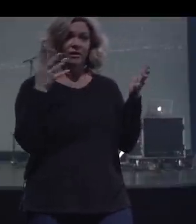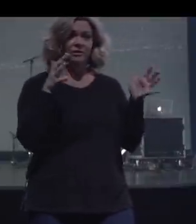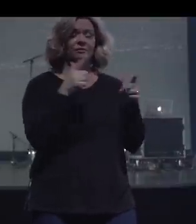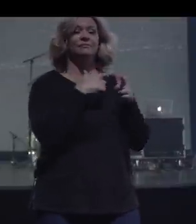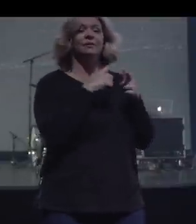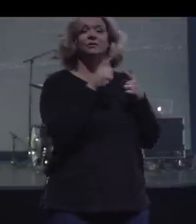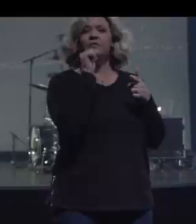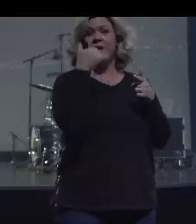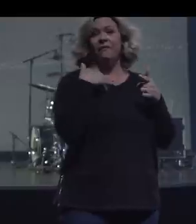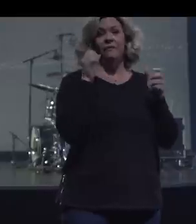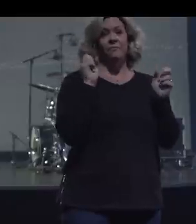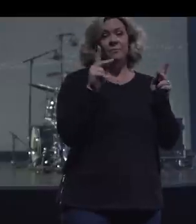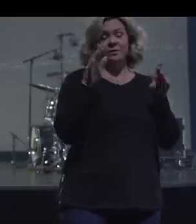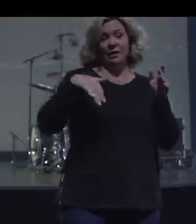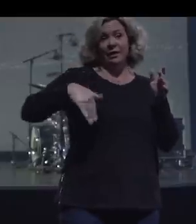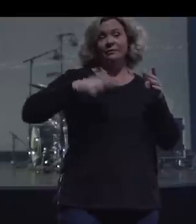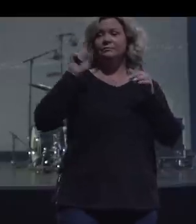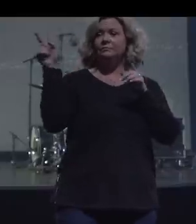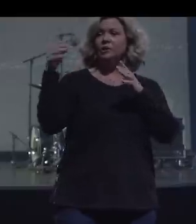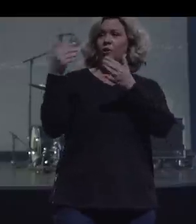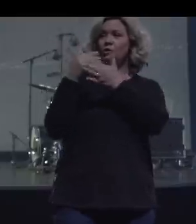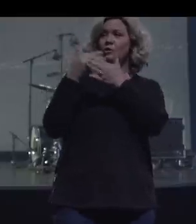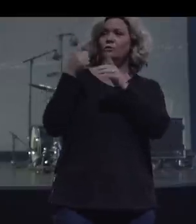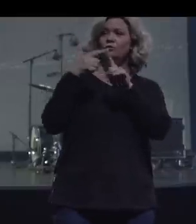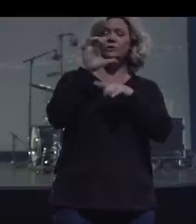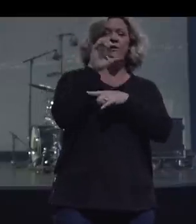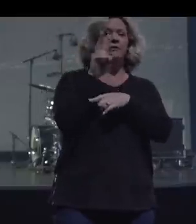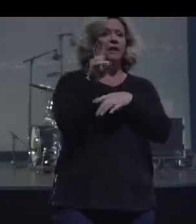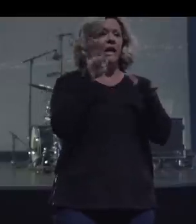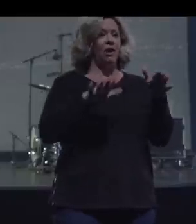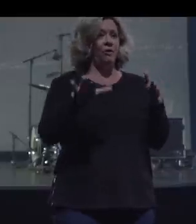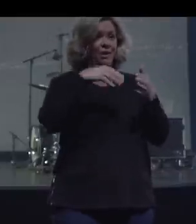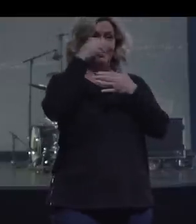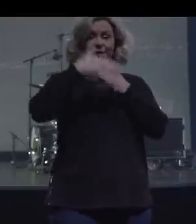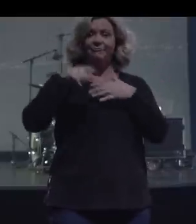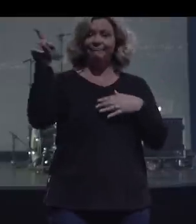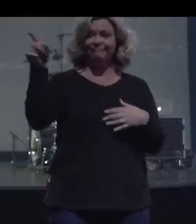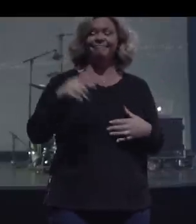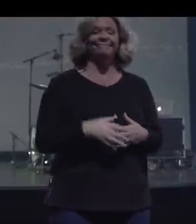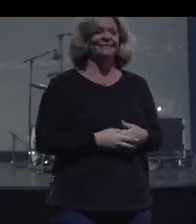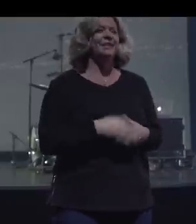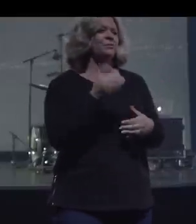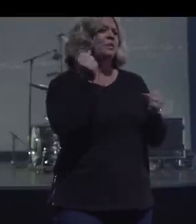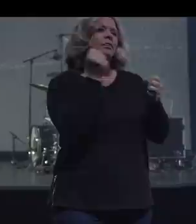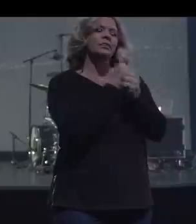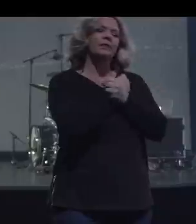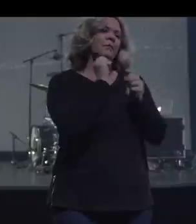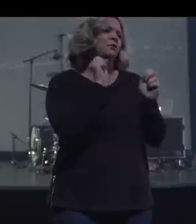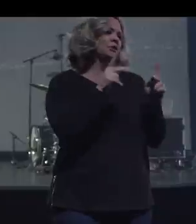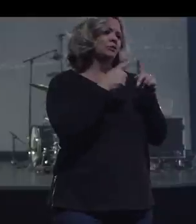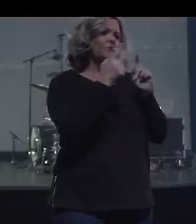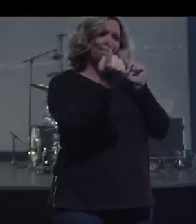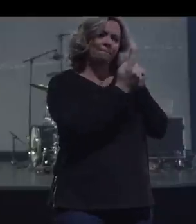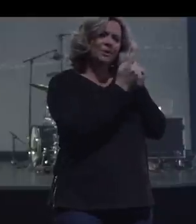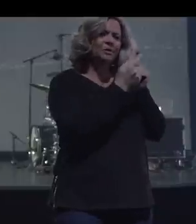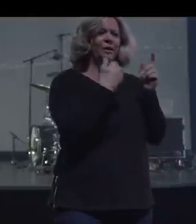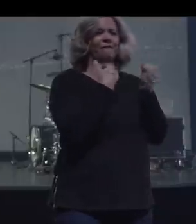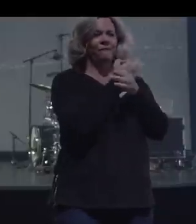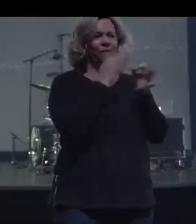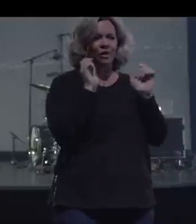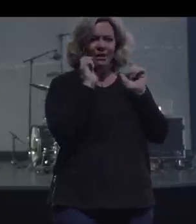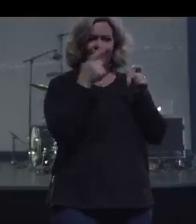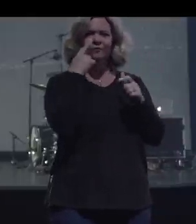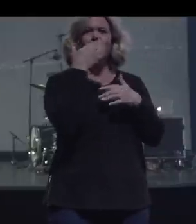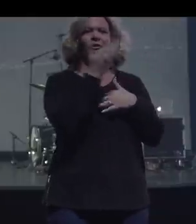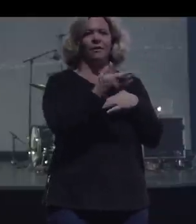chance yet, swing by our new to CCV area right out here in the courtyard. As we'd love the opportunity to meet you, hear a story, we have a gift for you